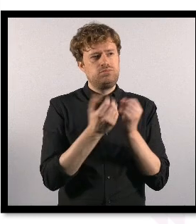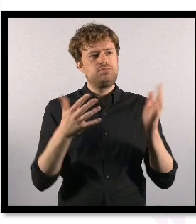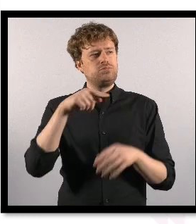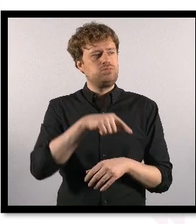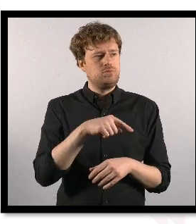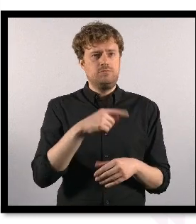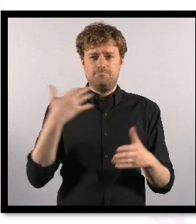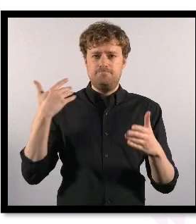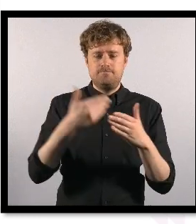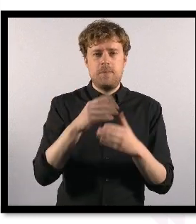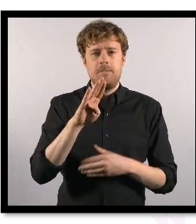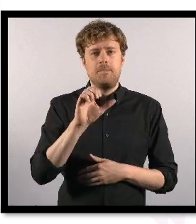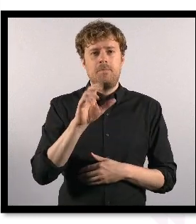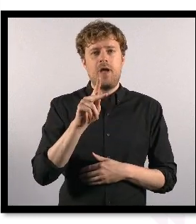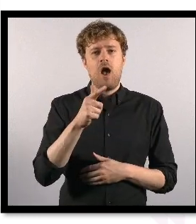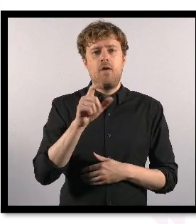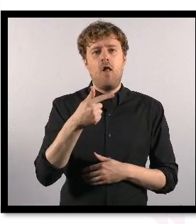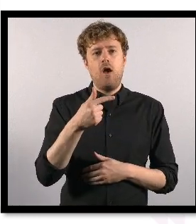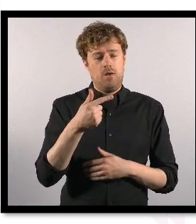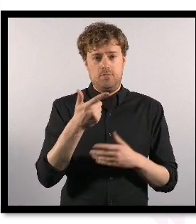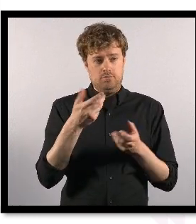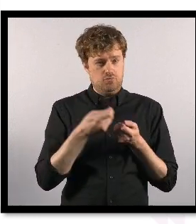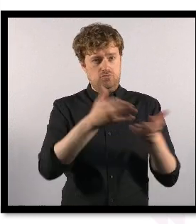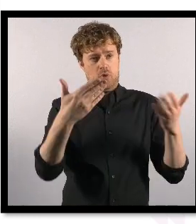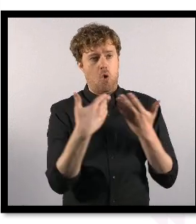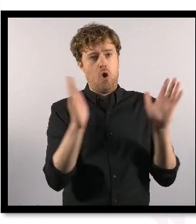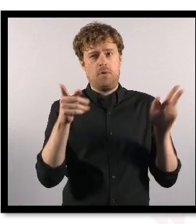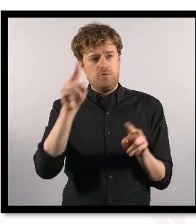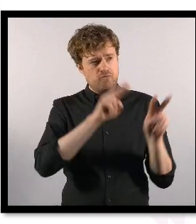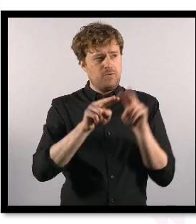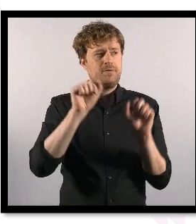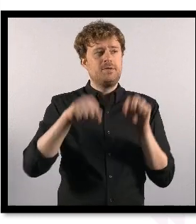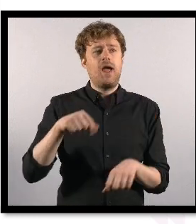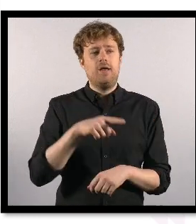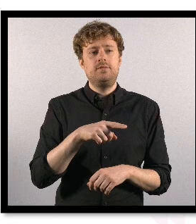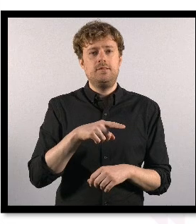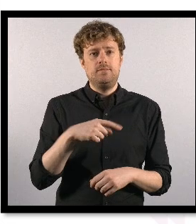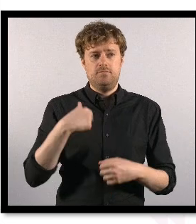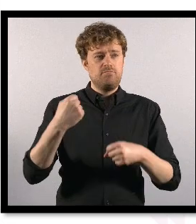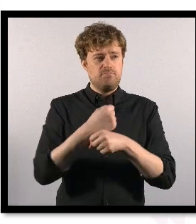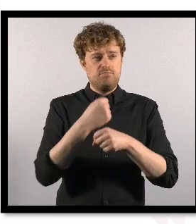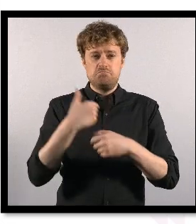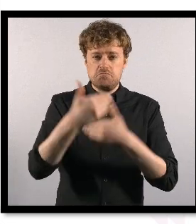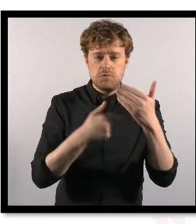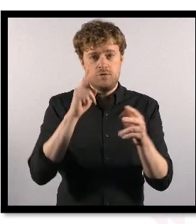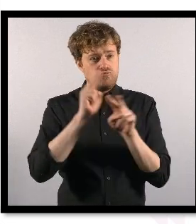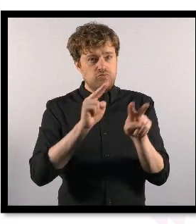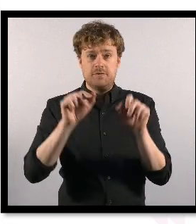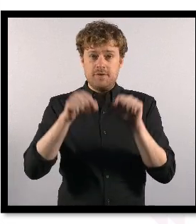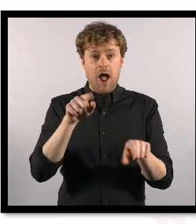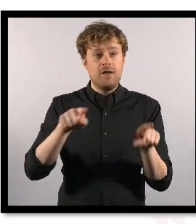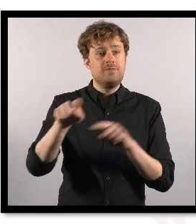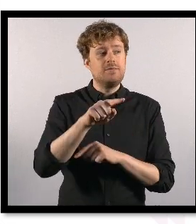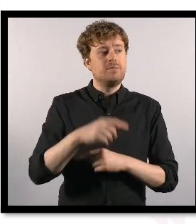incubation and graduation projects, sandbox inclusion, health assessment issues, or any kind of topic that was brought to us, to the TUC